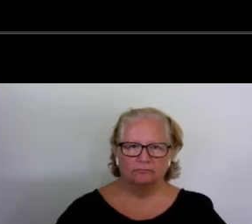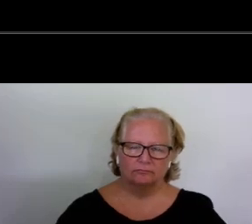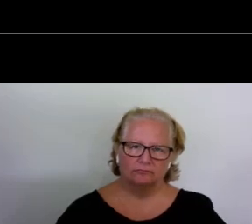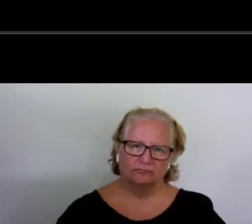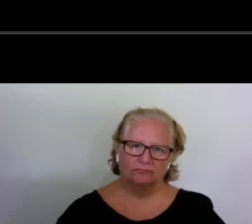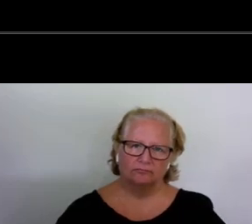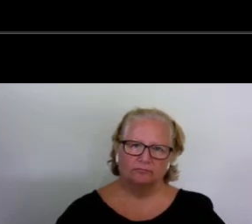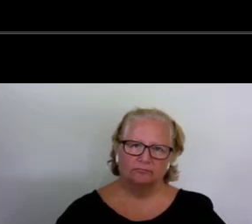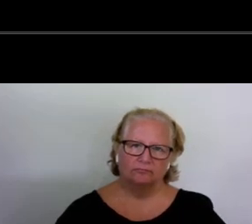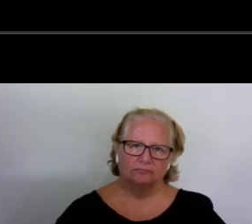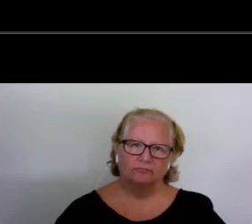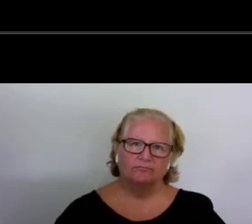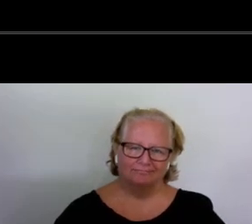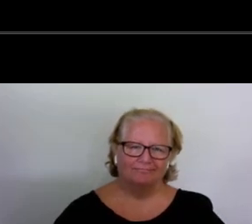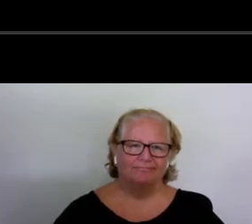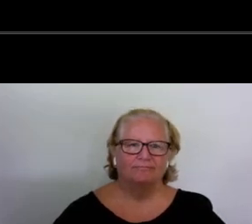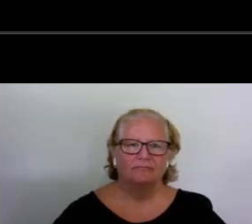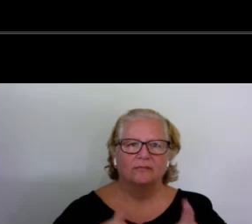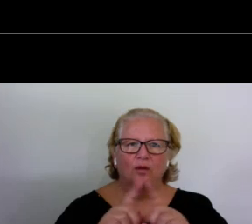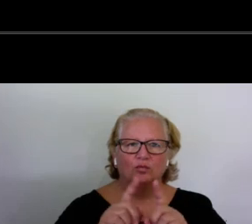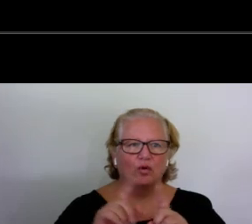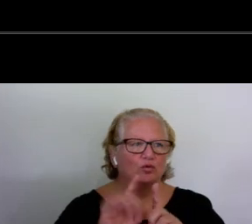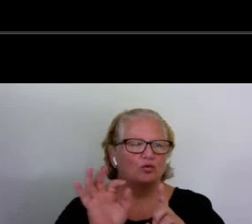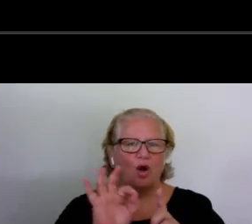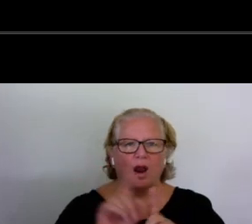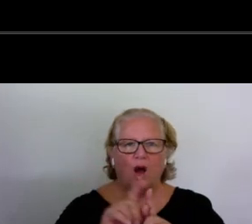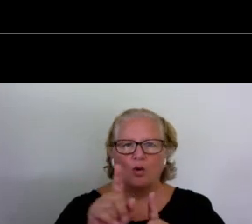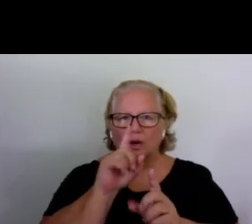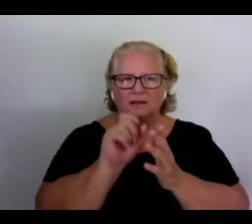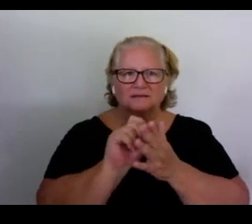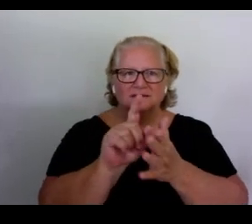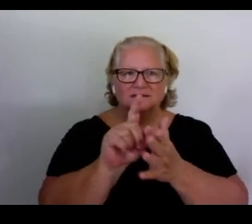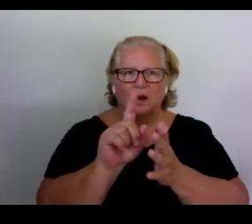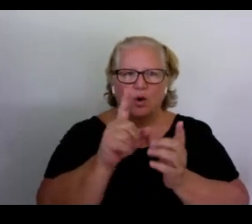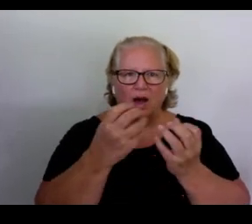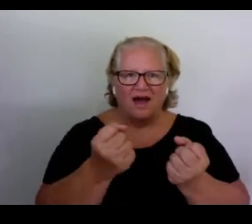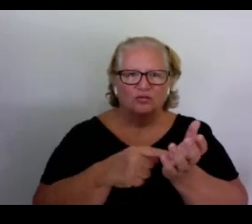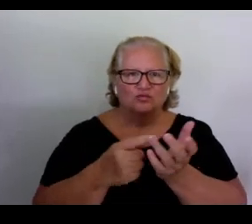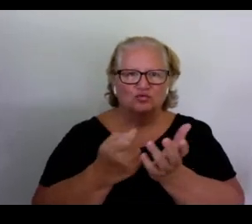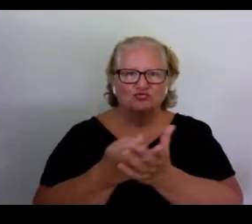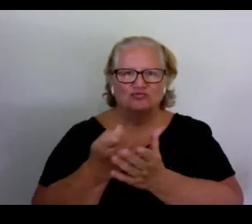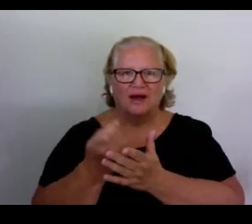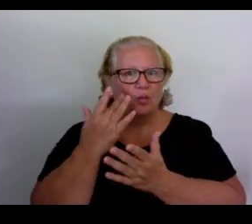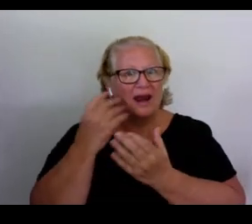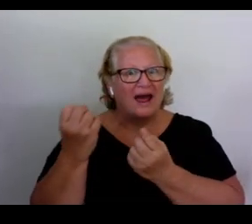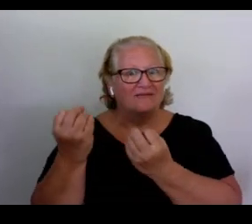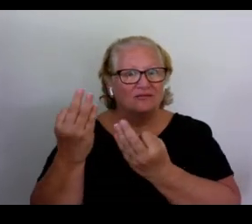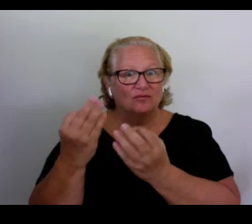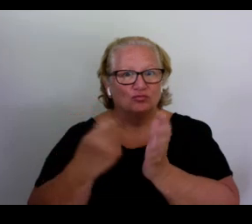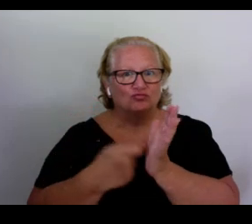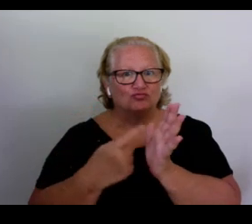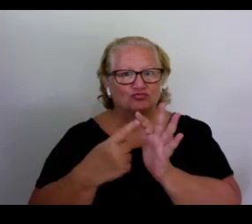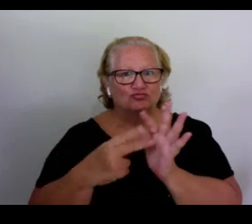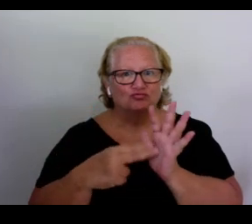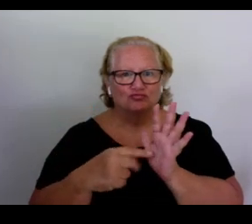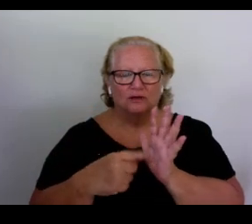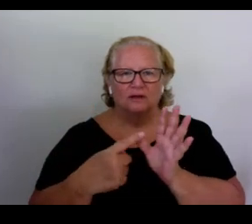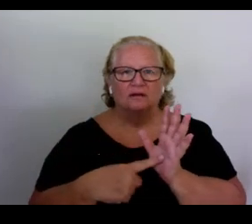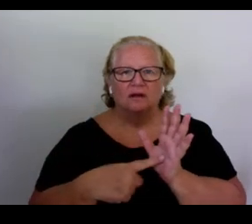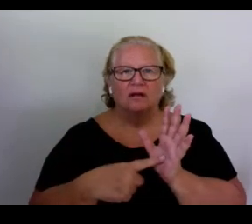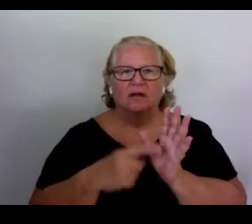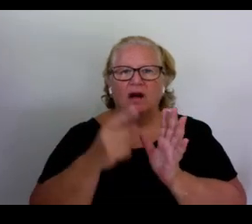asset and, you know, go rent somewhere when you can't find anywhere to rent. In a crisis, partnered with all the disasters happening